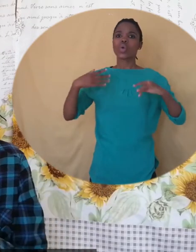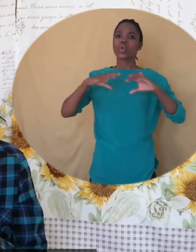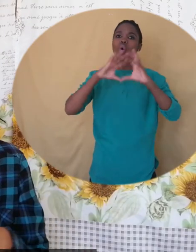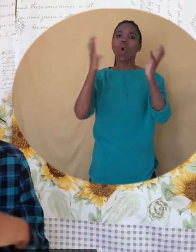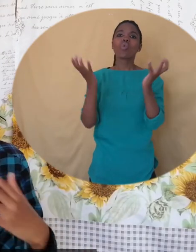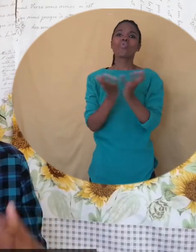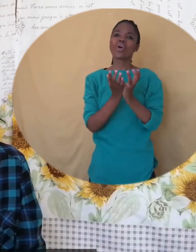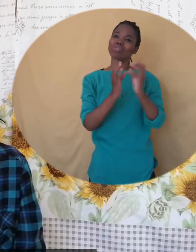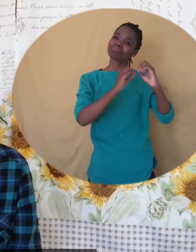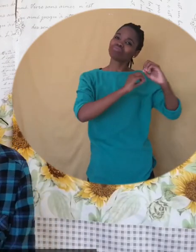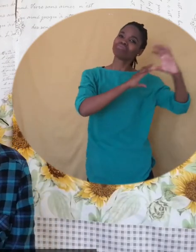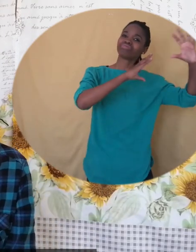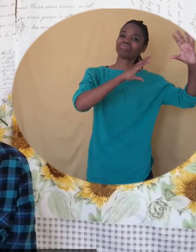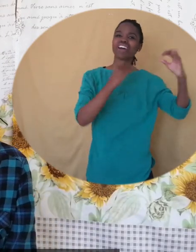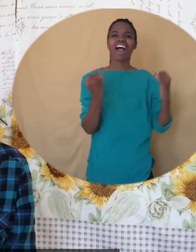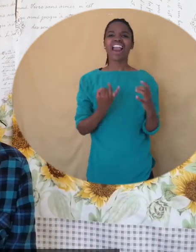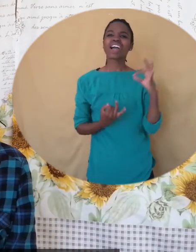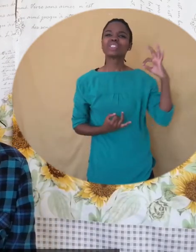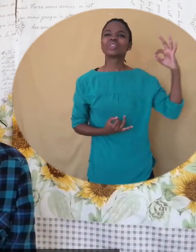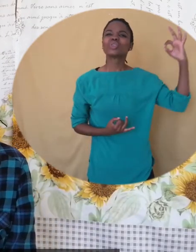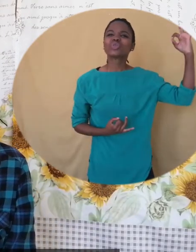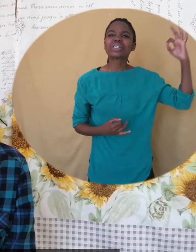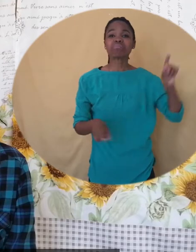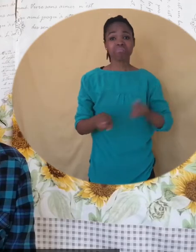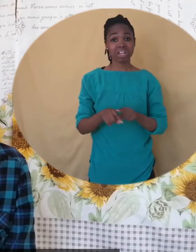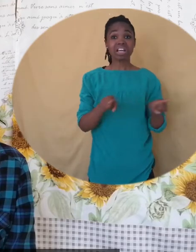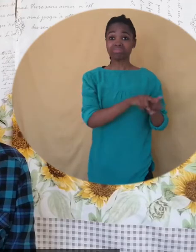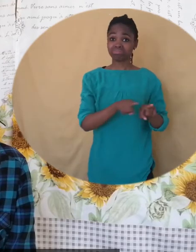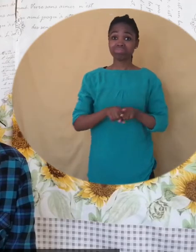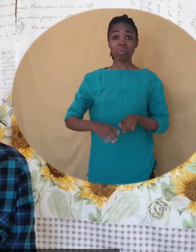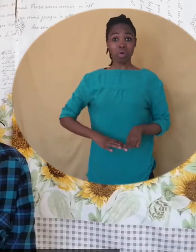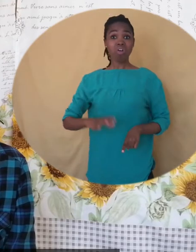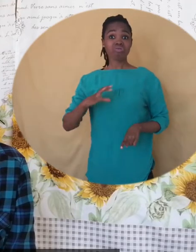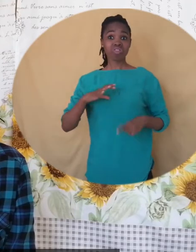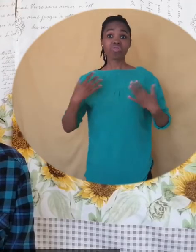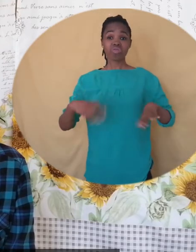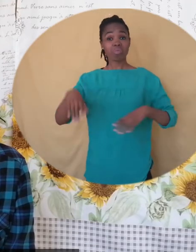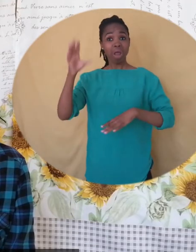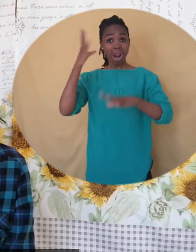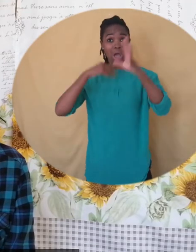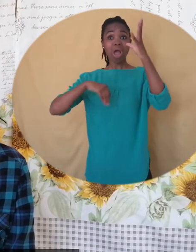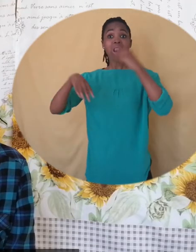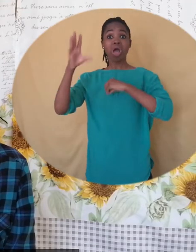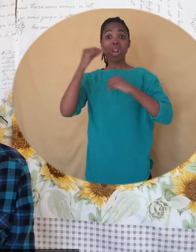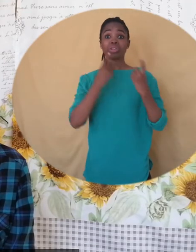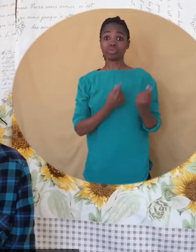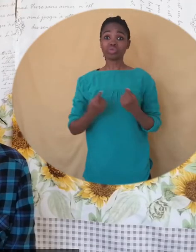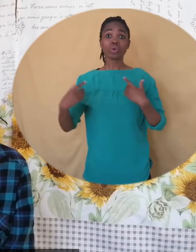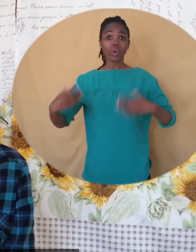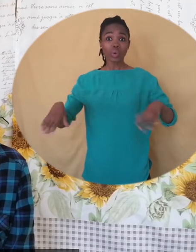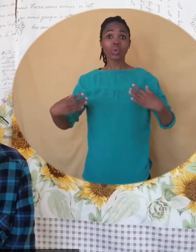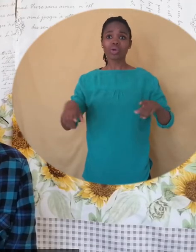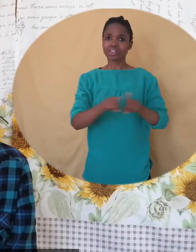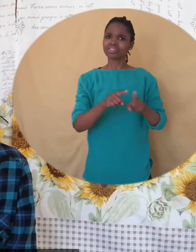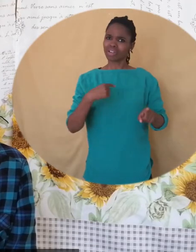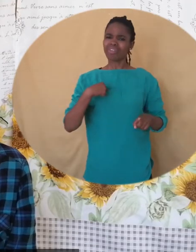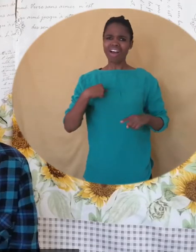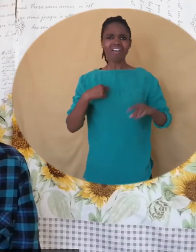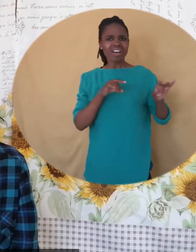creativity is just in a dream world. So reading is an amazing way to boost your confidence as well. You get to learn a lot of things